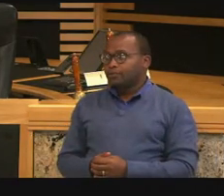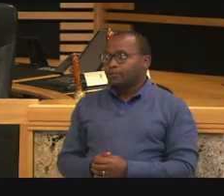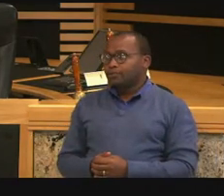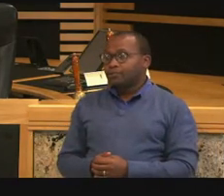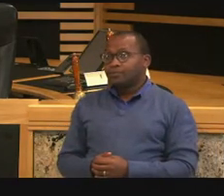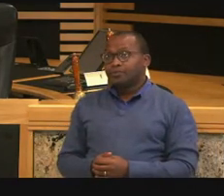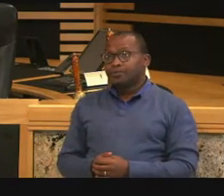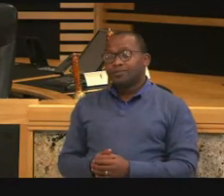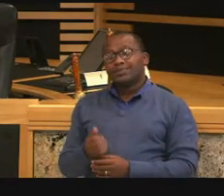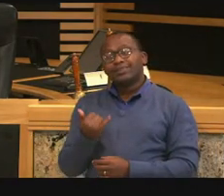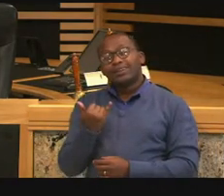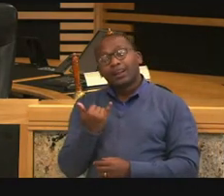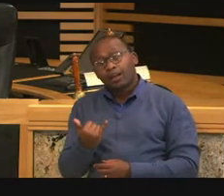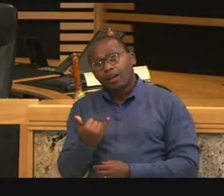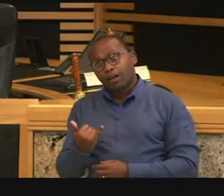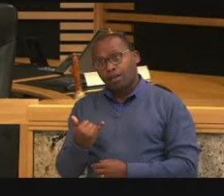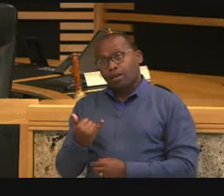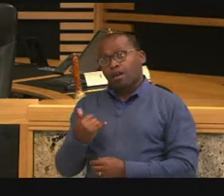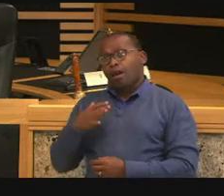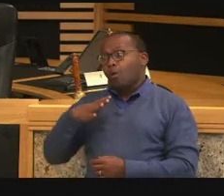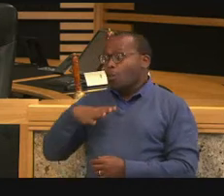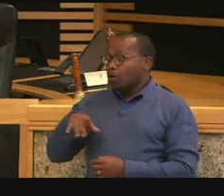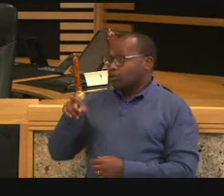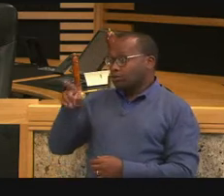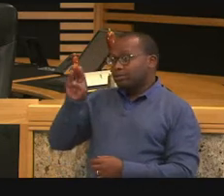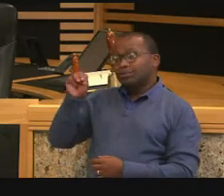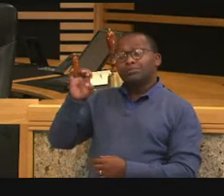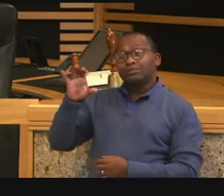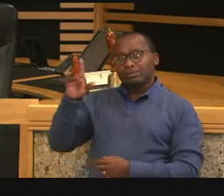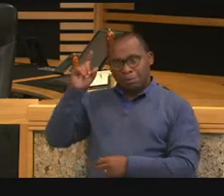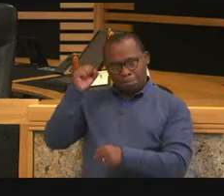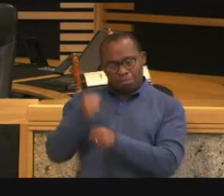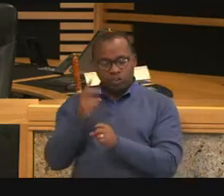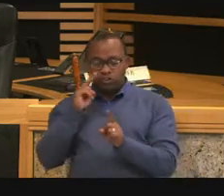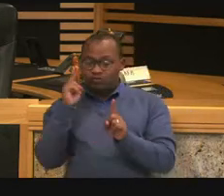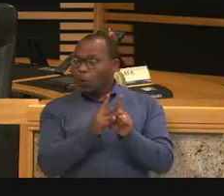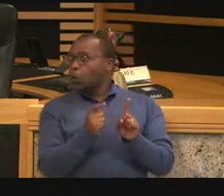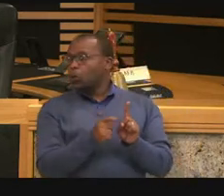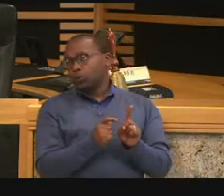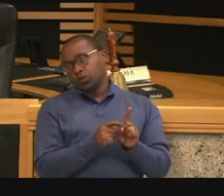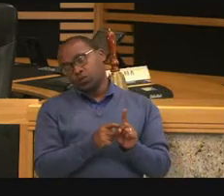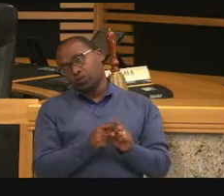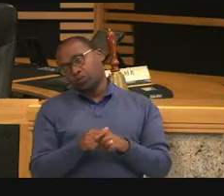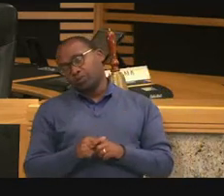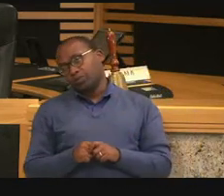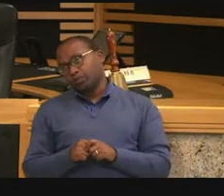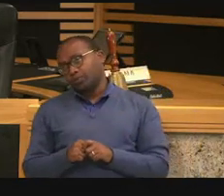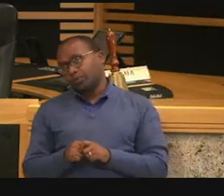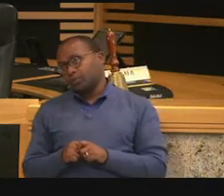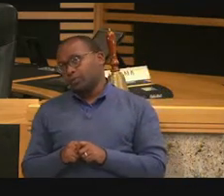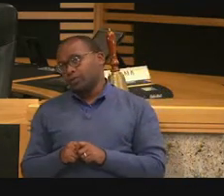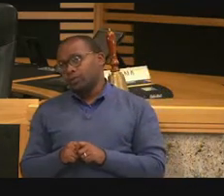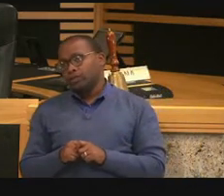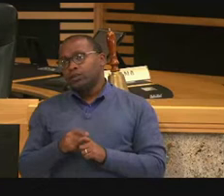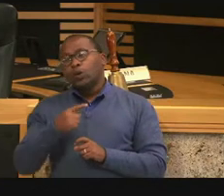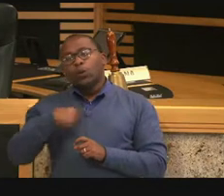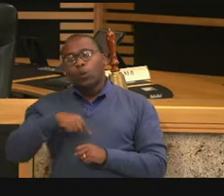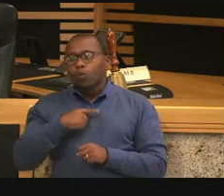a note that the MEC has to take care of, that contrary to our request that we usually